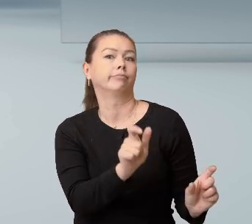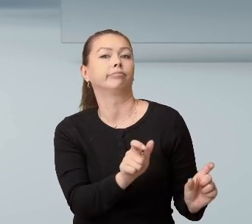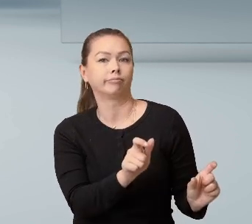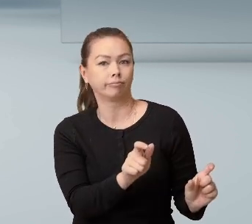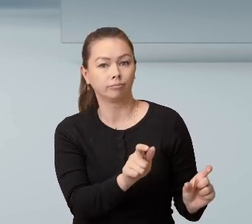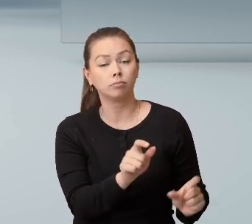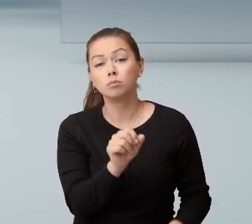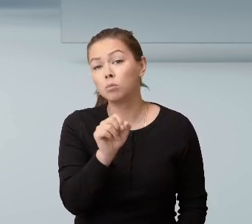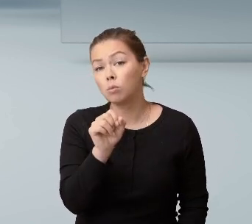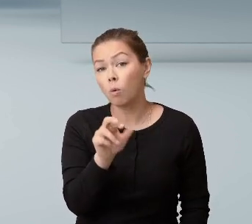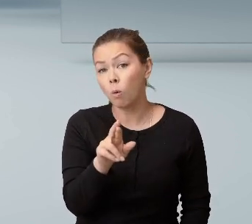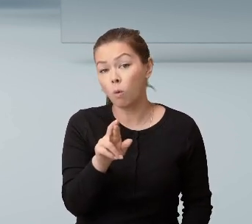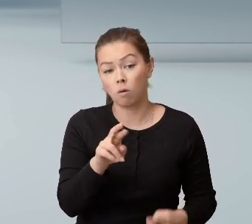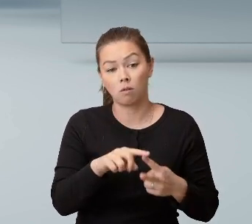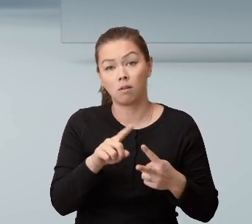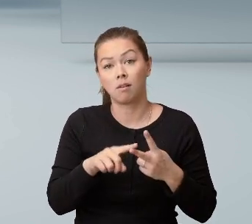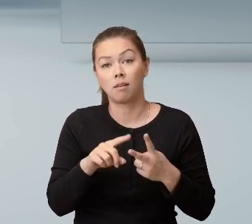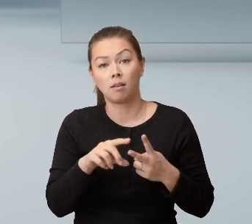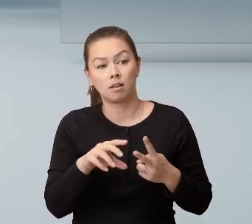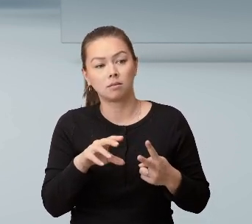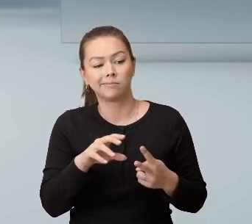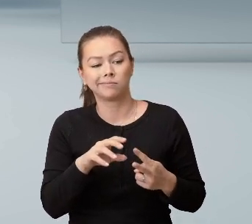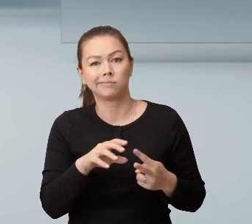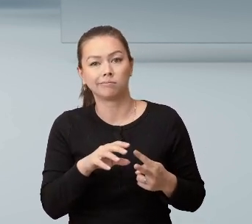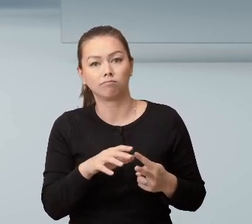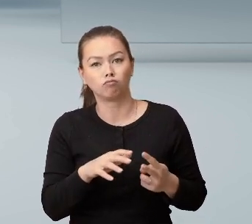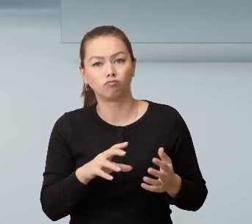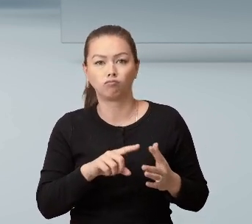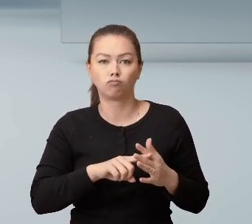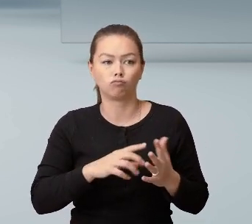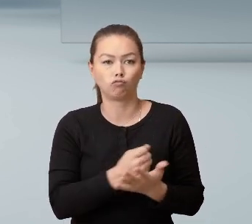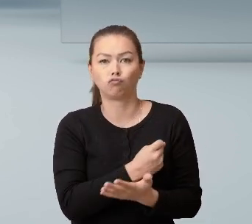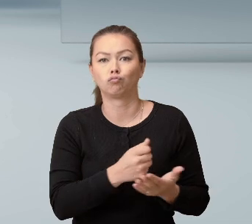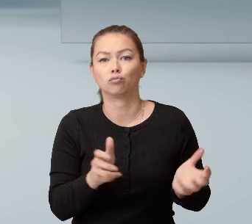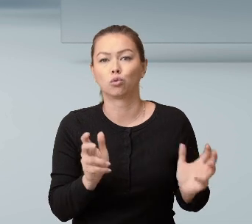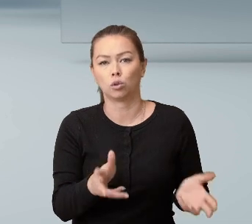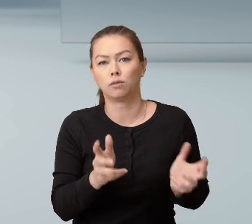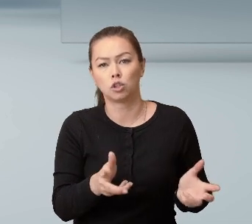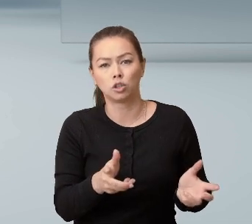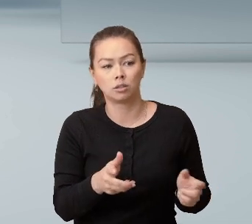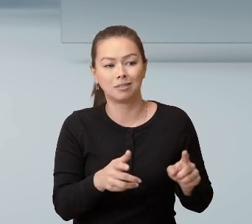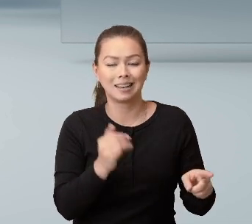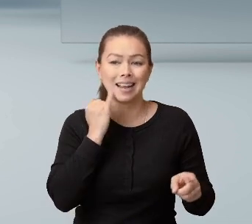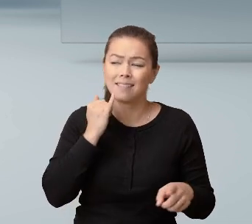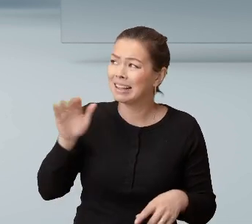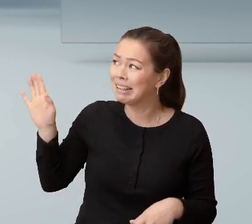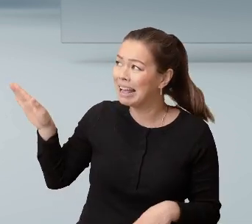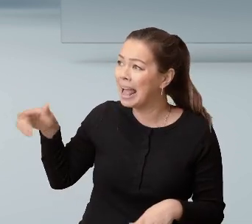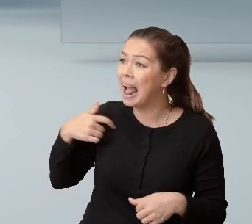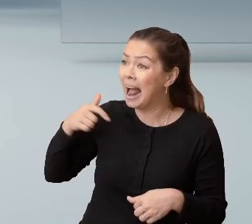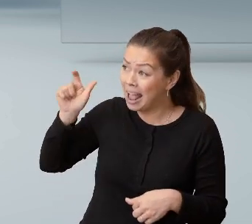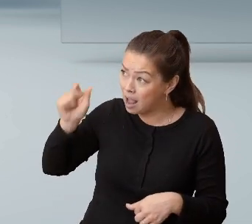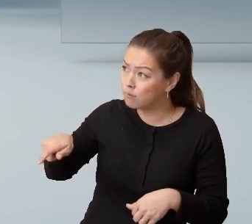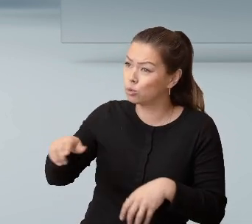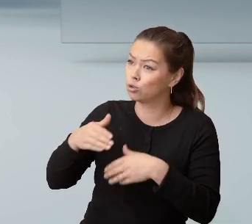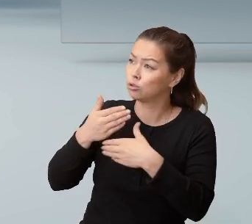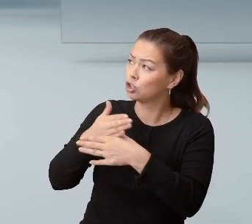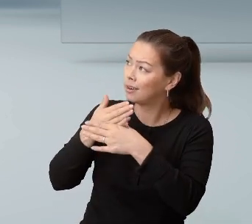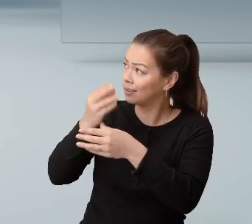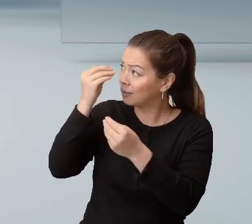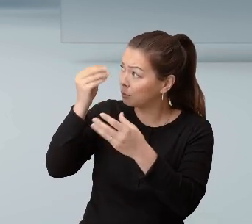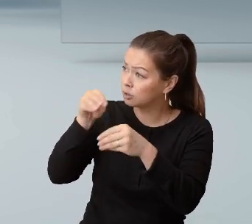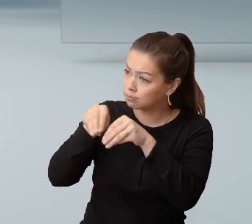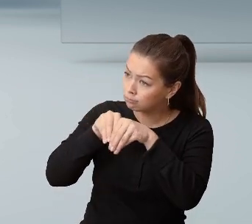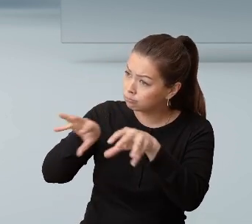but it also might prompt a conversation to tweak the rules to say, well, actually, I need to share this information. I do it at the end of every month,